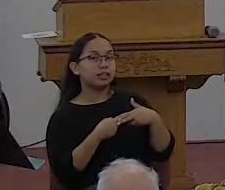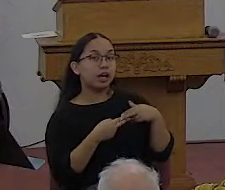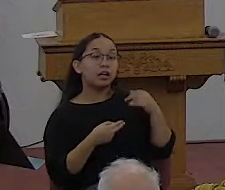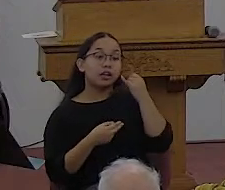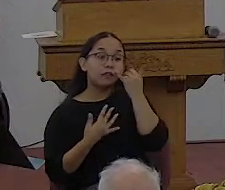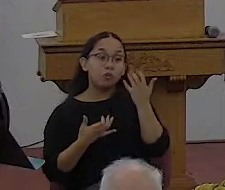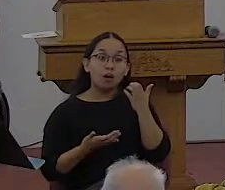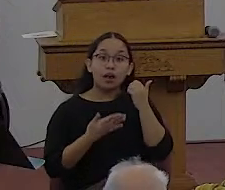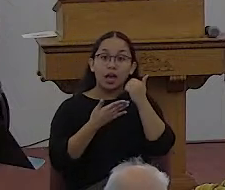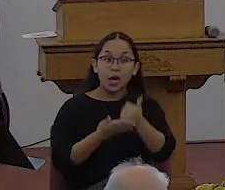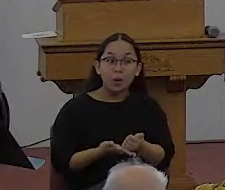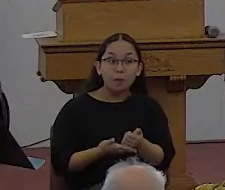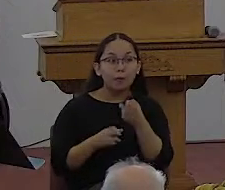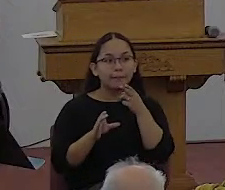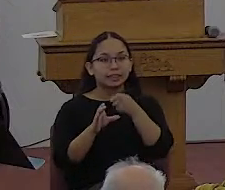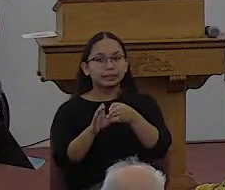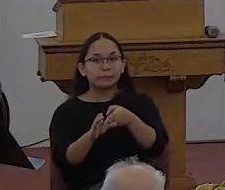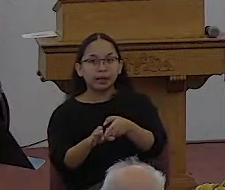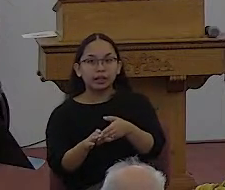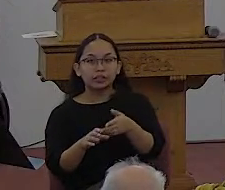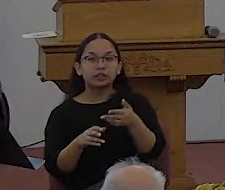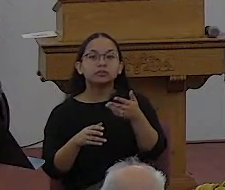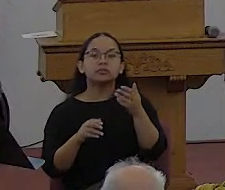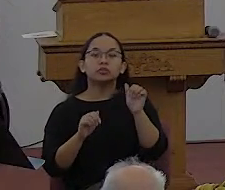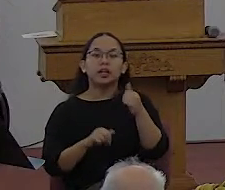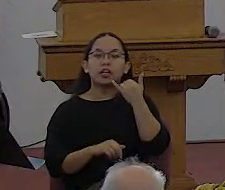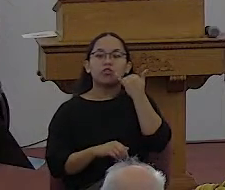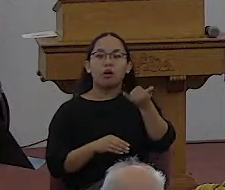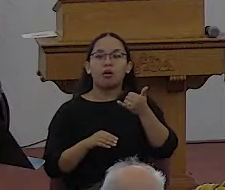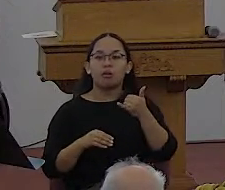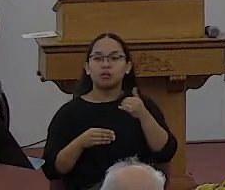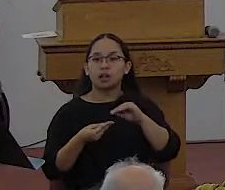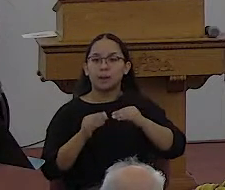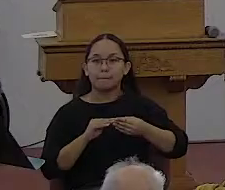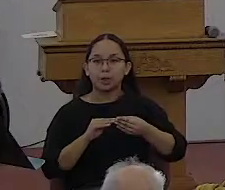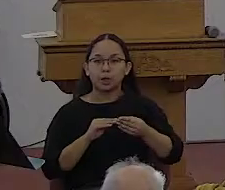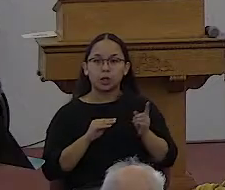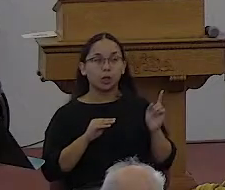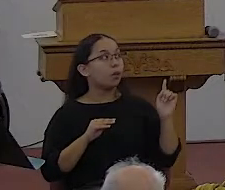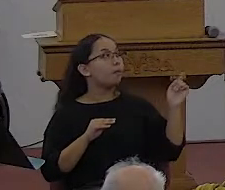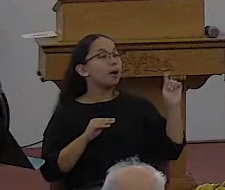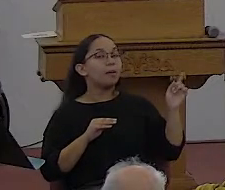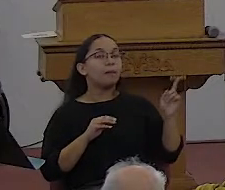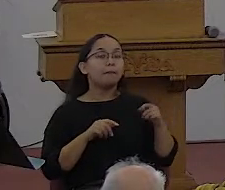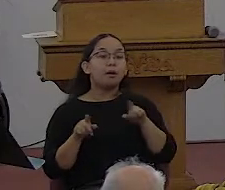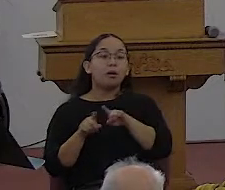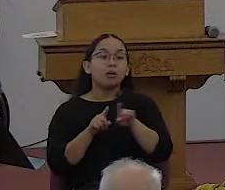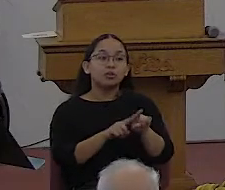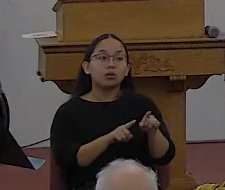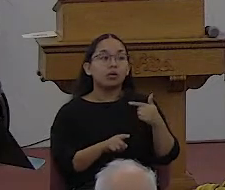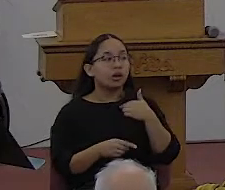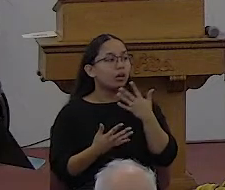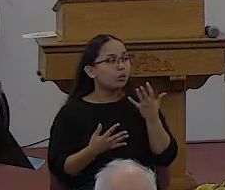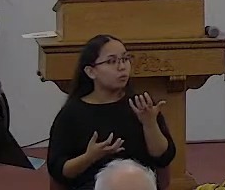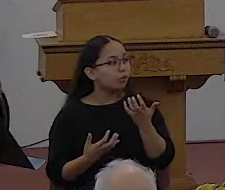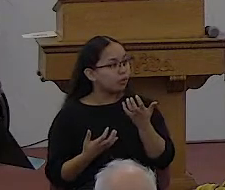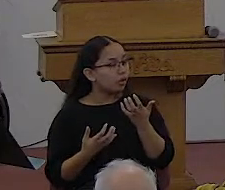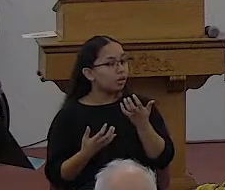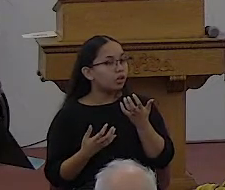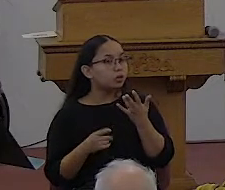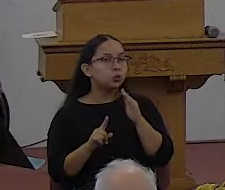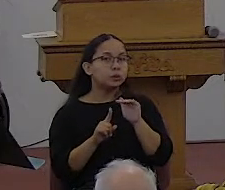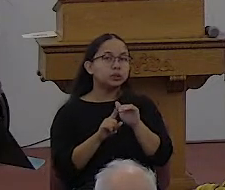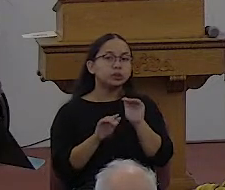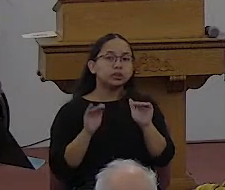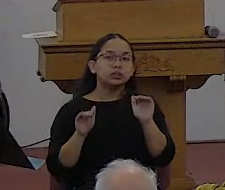or participate in it, go ahead and call the number at the bottom there. I also want to point out a couple things which were